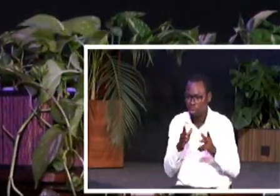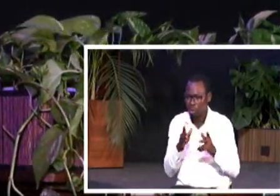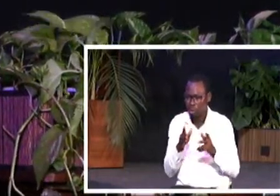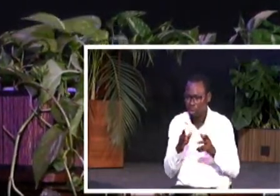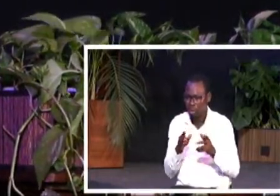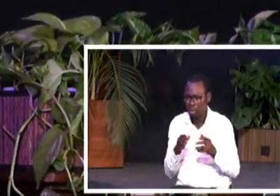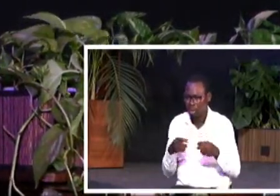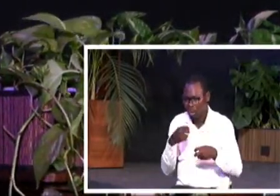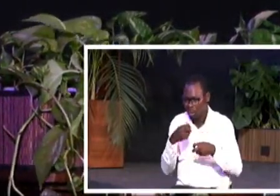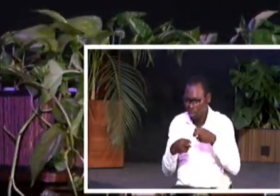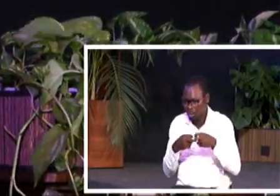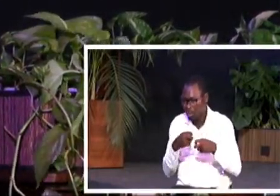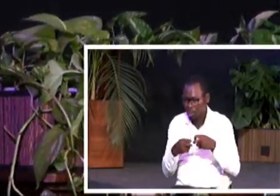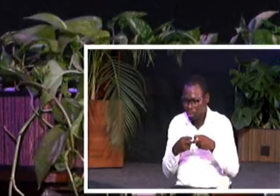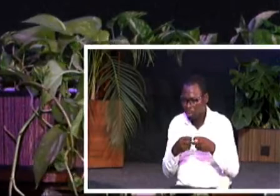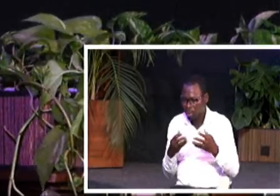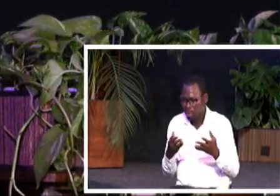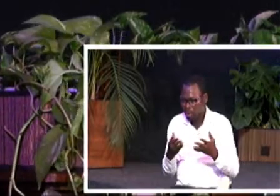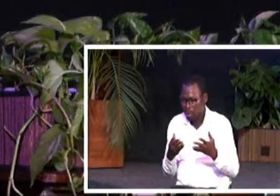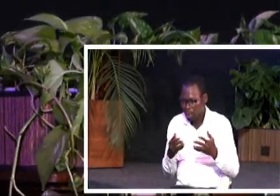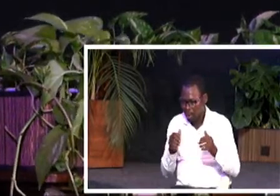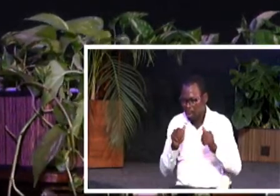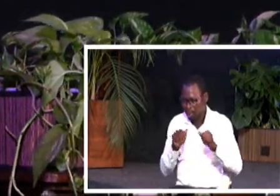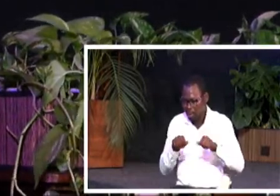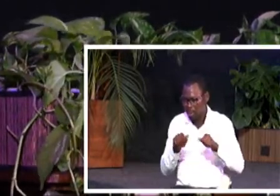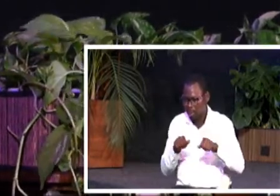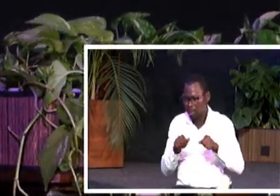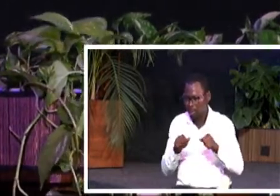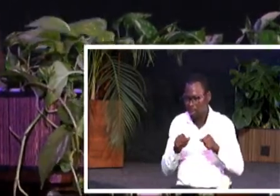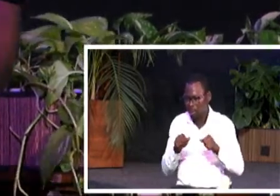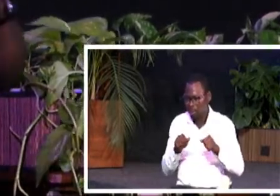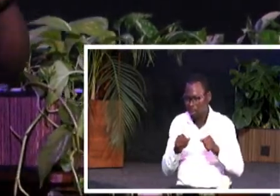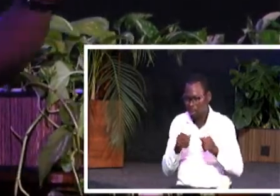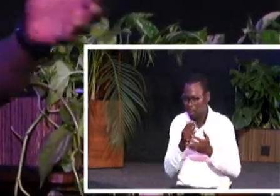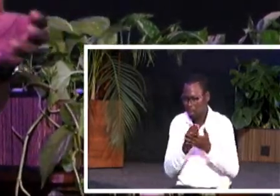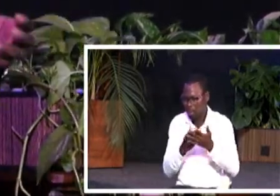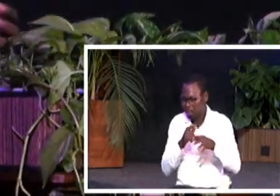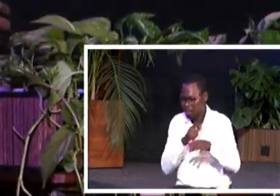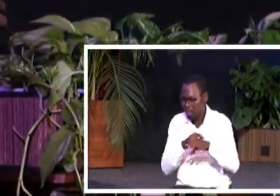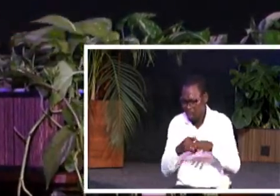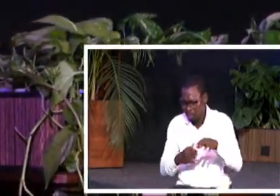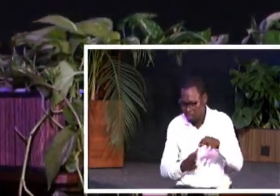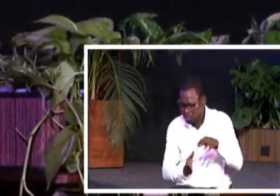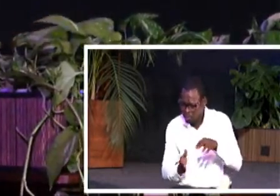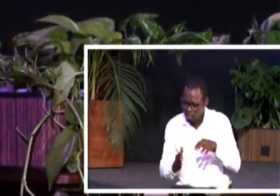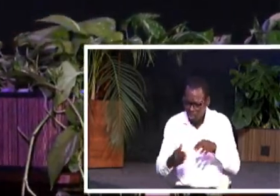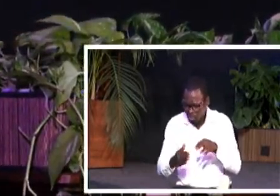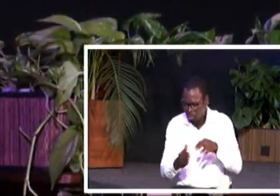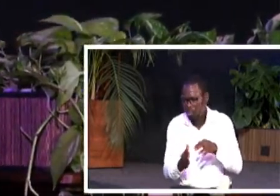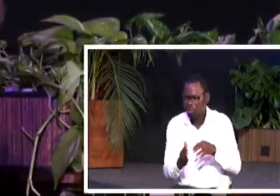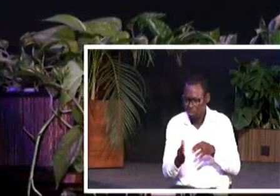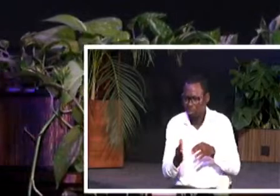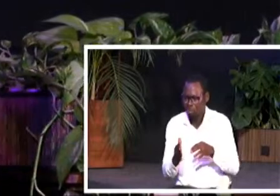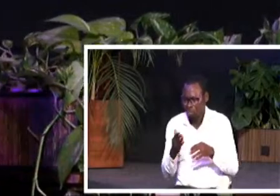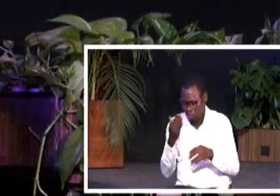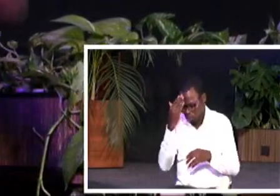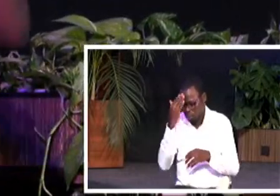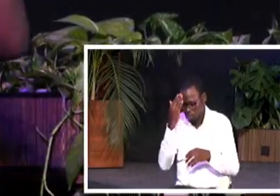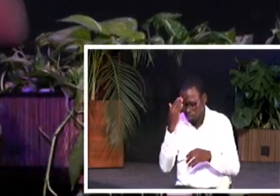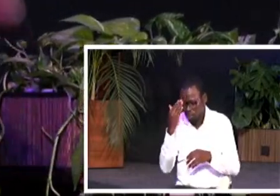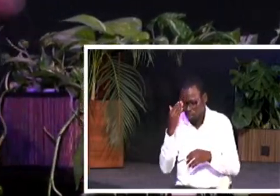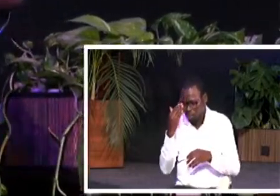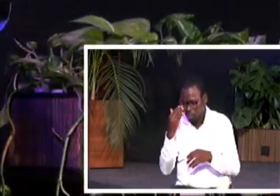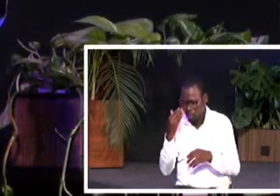are challenges within that space. Sometimes you have to pound some path alone because you know you can see